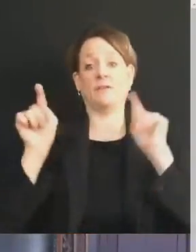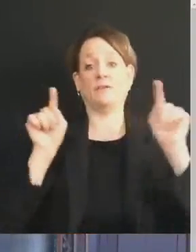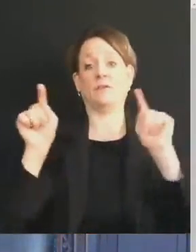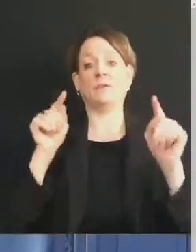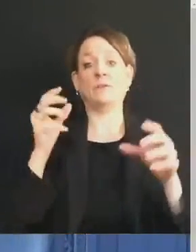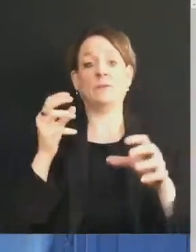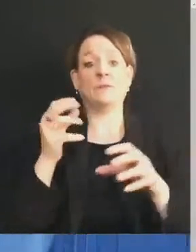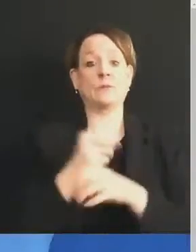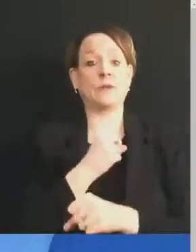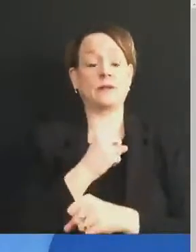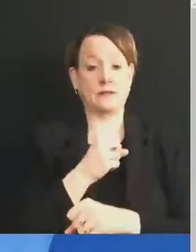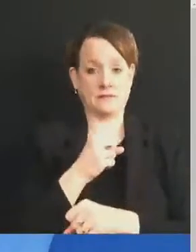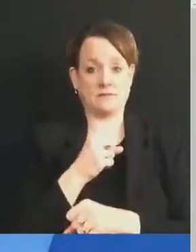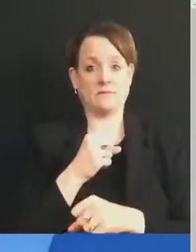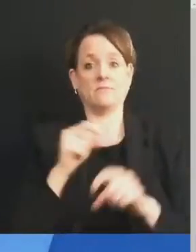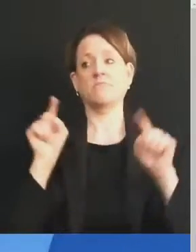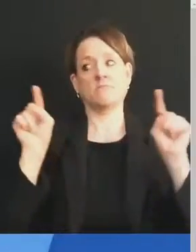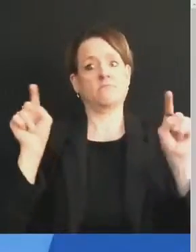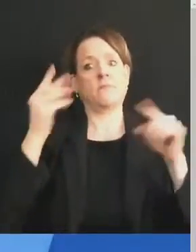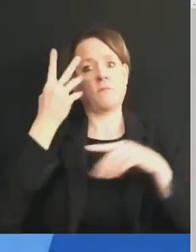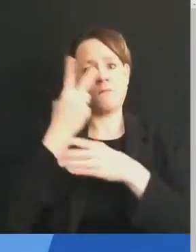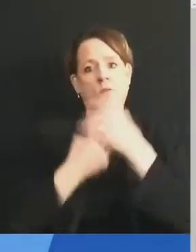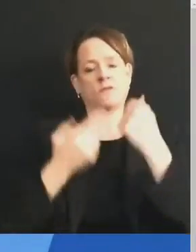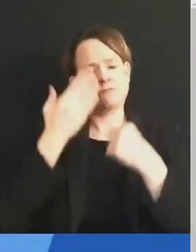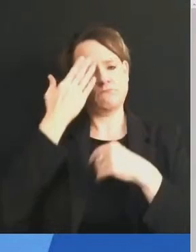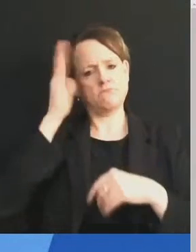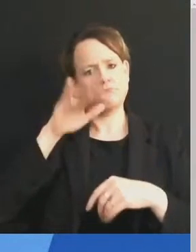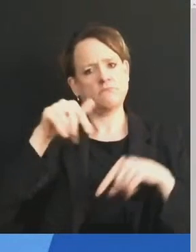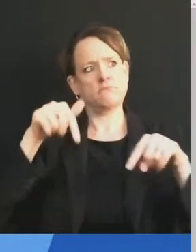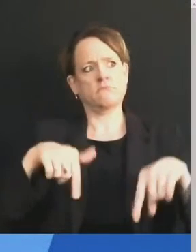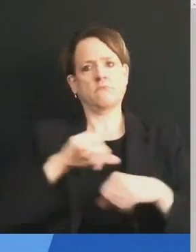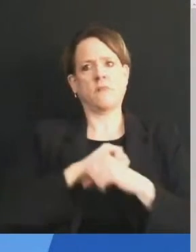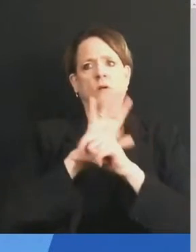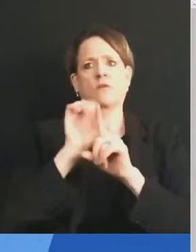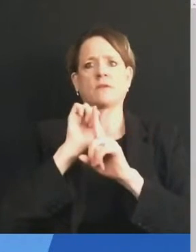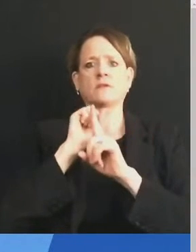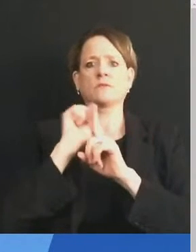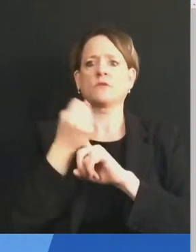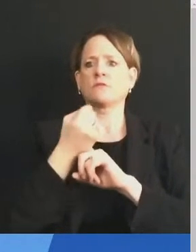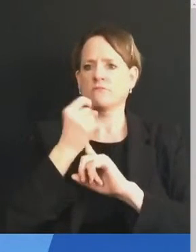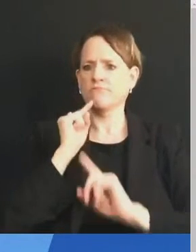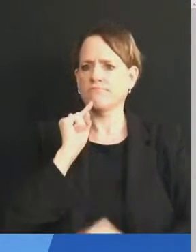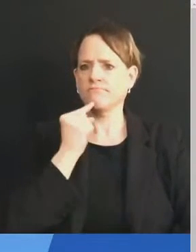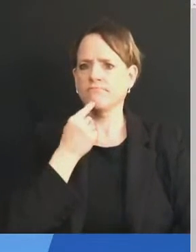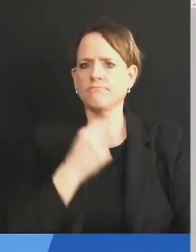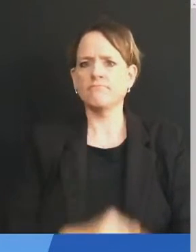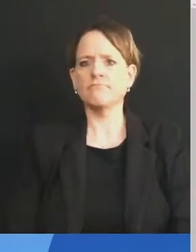you, Denise. Now to Stephanie Hoff from West Politics. Stephanie.